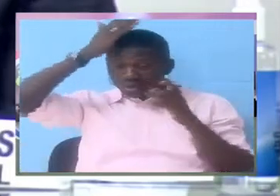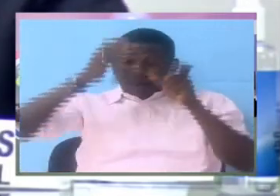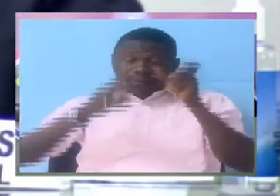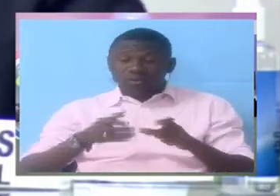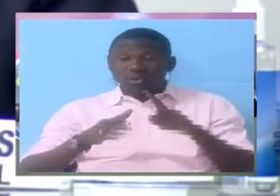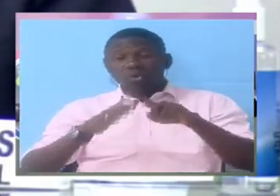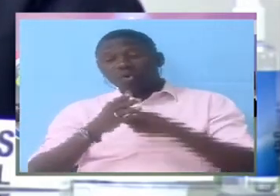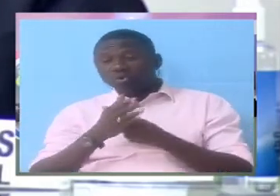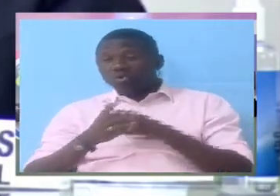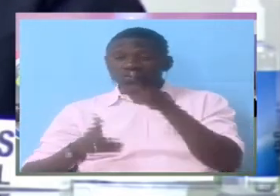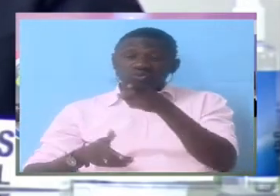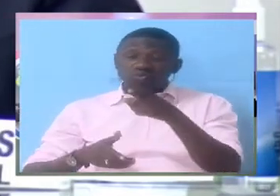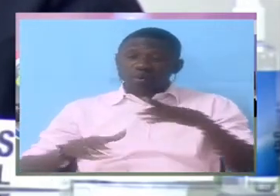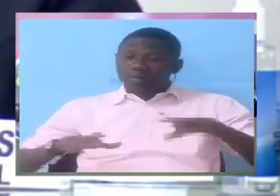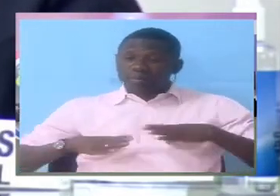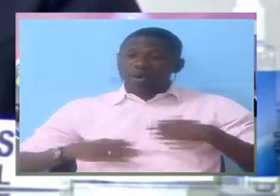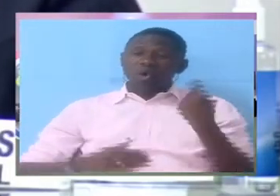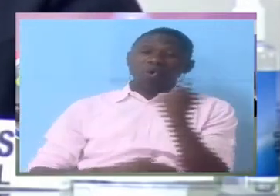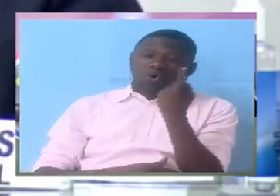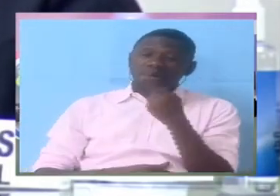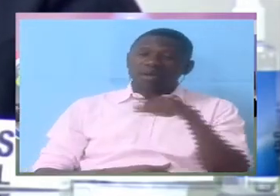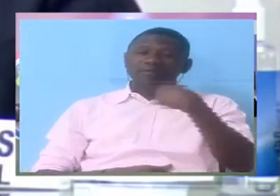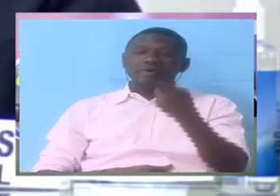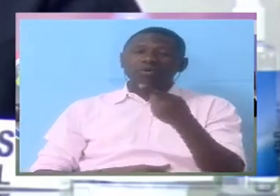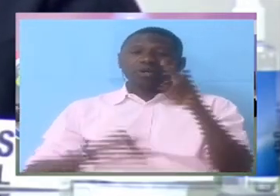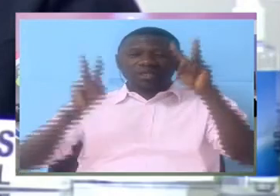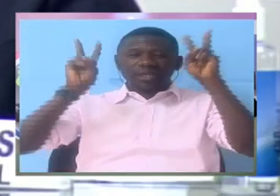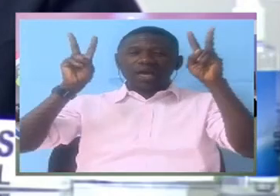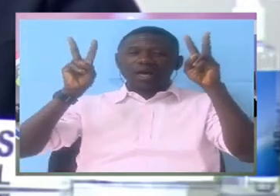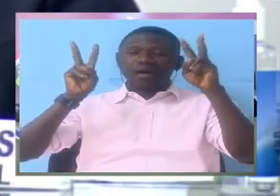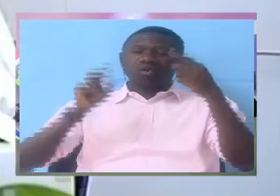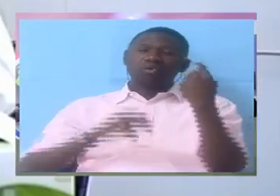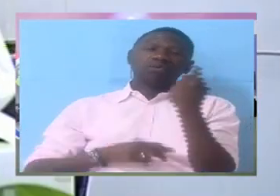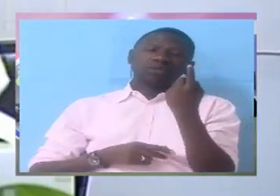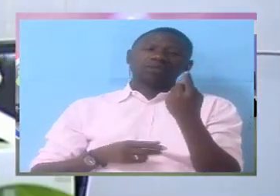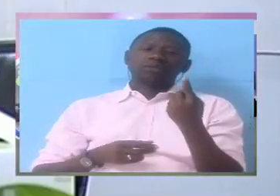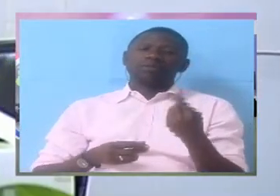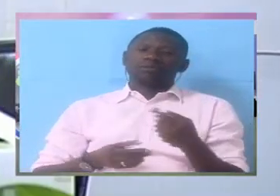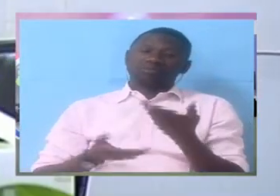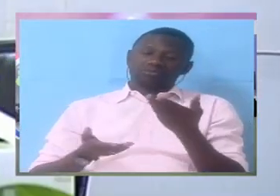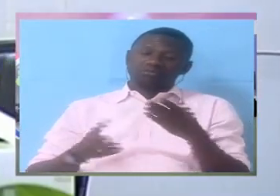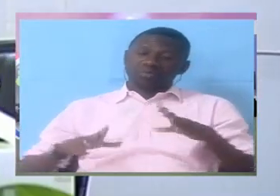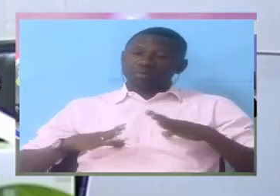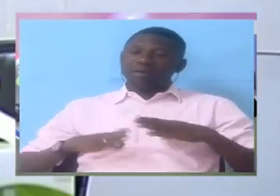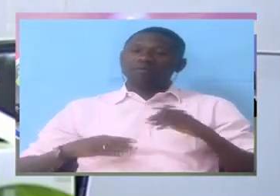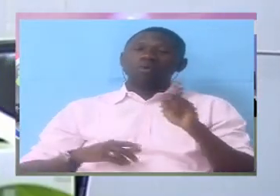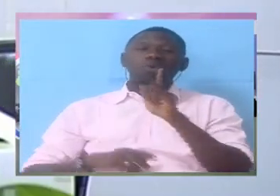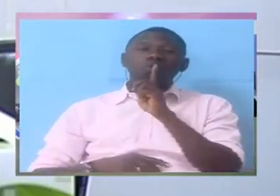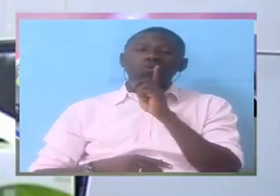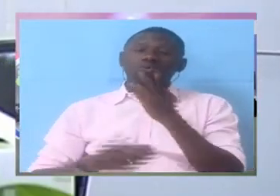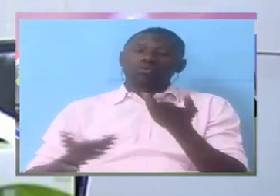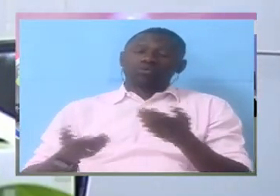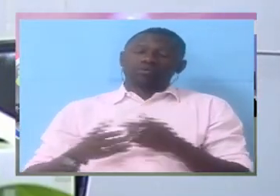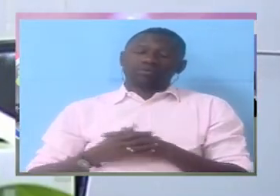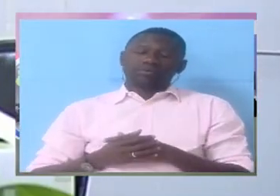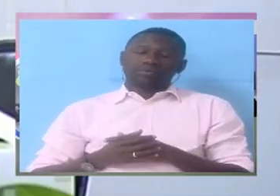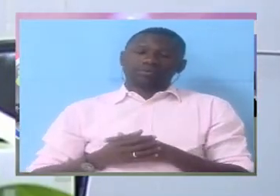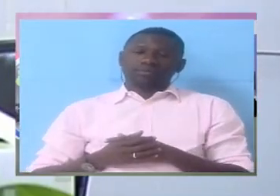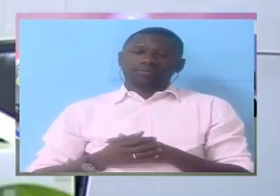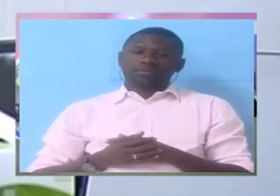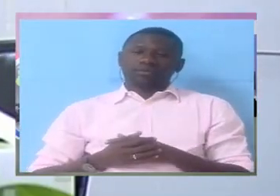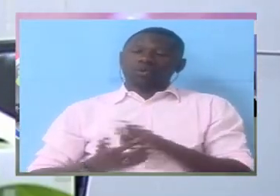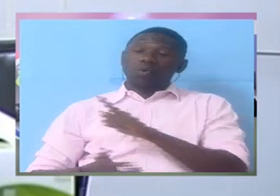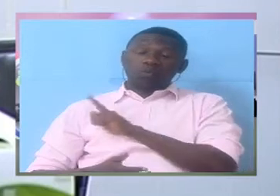Yaya Jammeh? Ebe parere nu soja ro le bang fo be parere nu Yaya Jammeh le. We were preparing for those